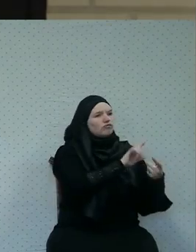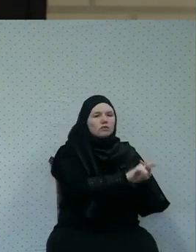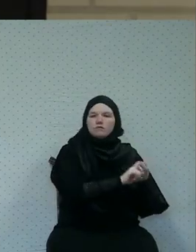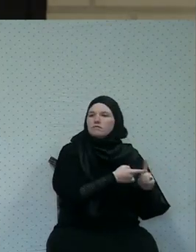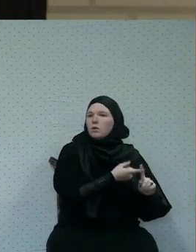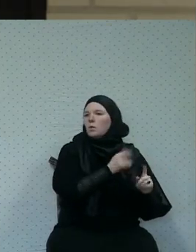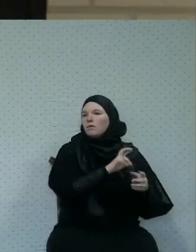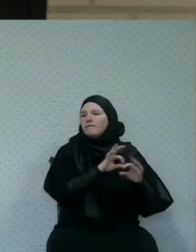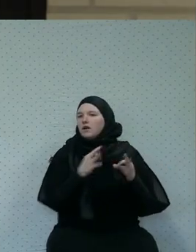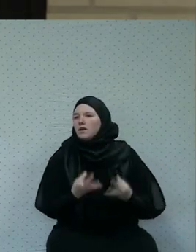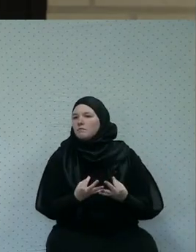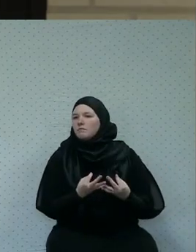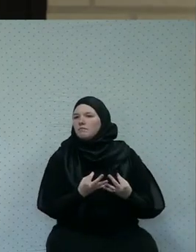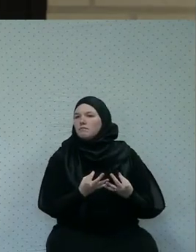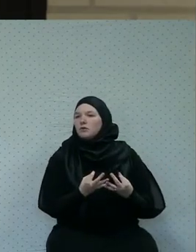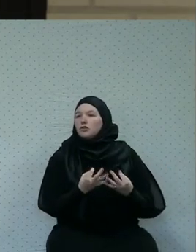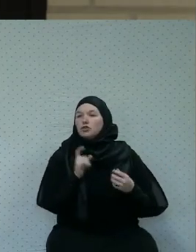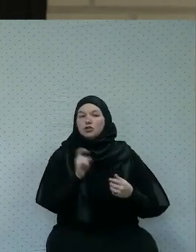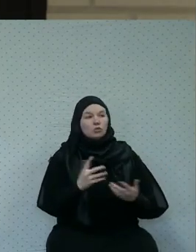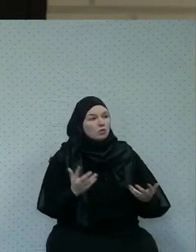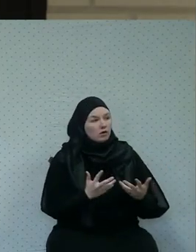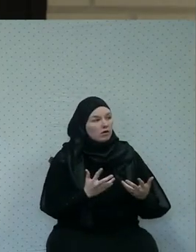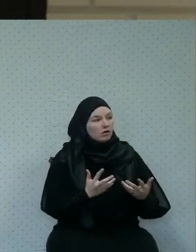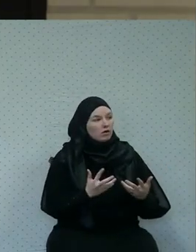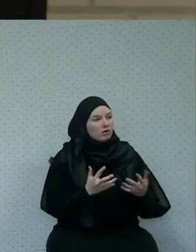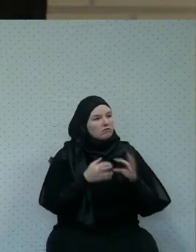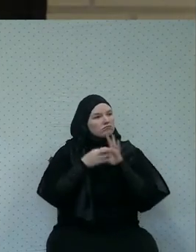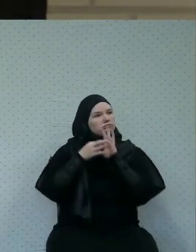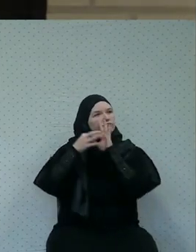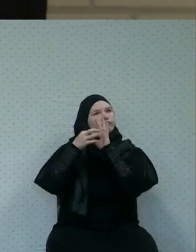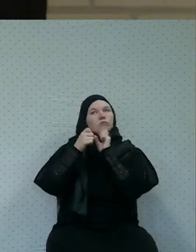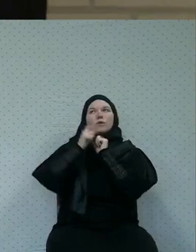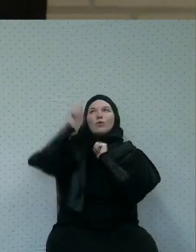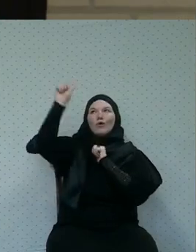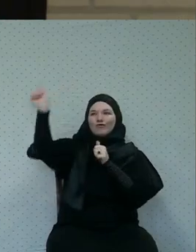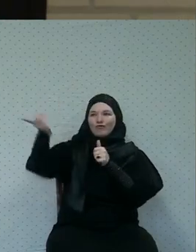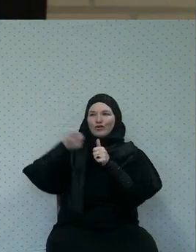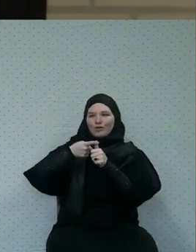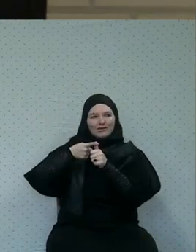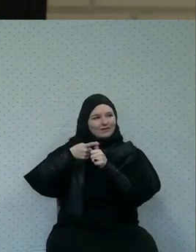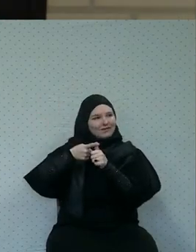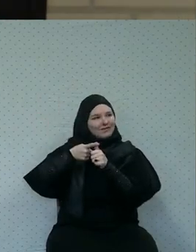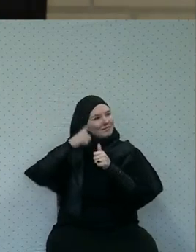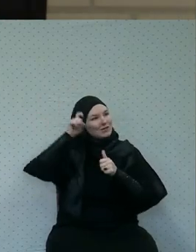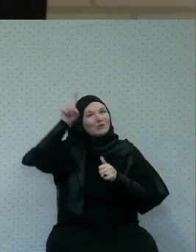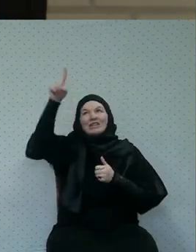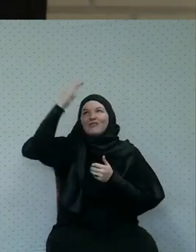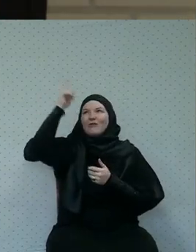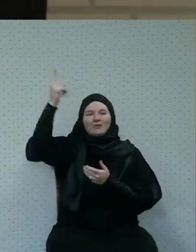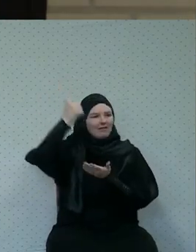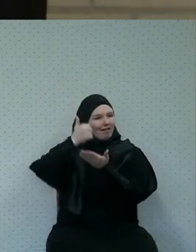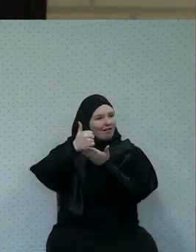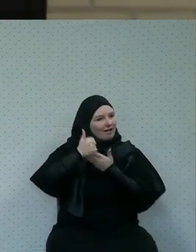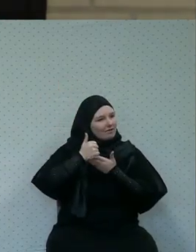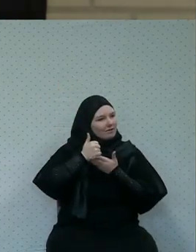relationships, you should work your relationship with Allah first, because you need Allah's help